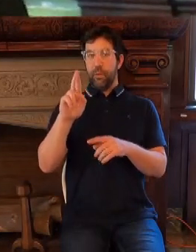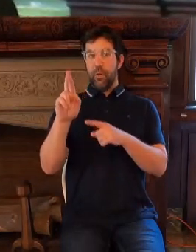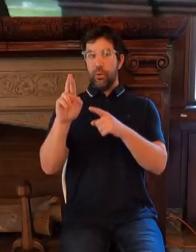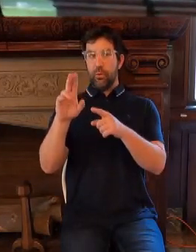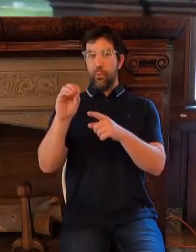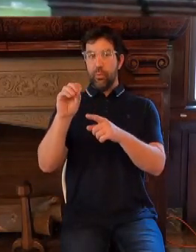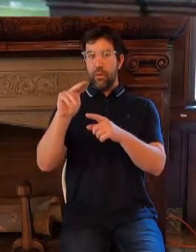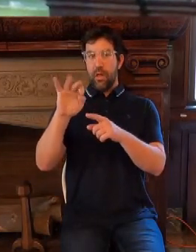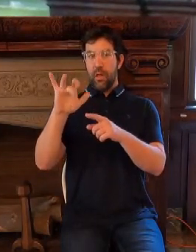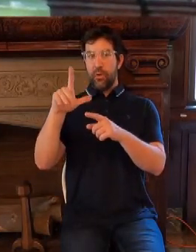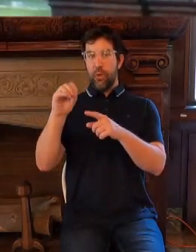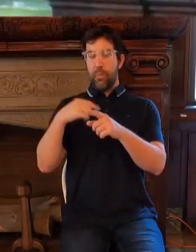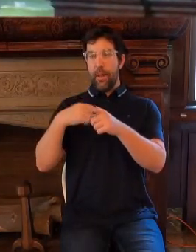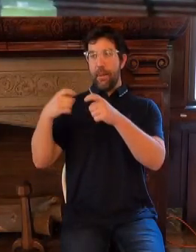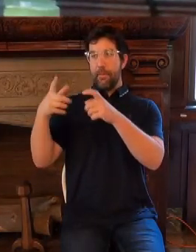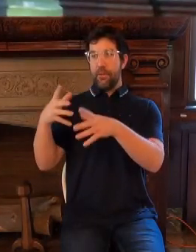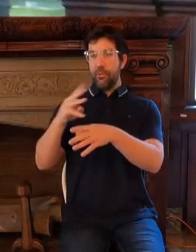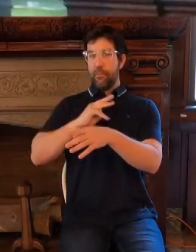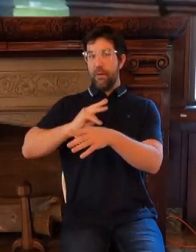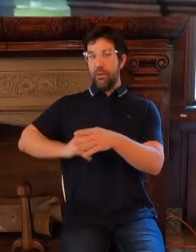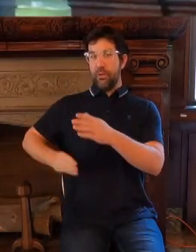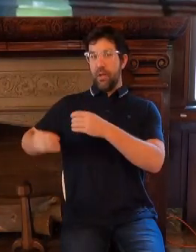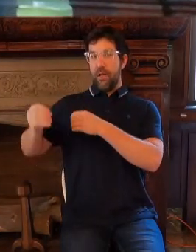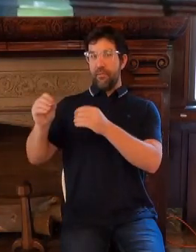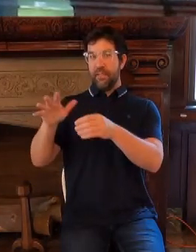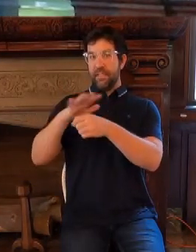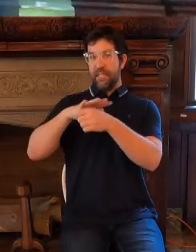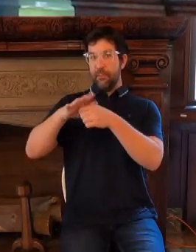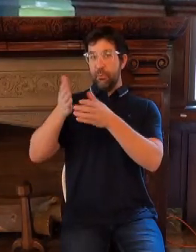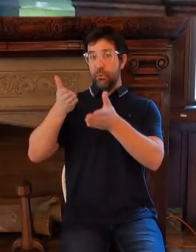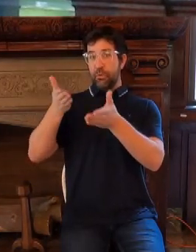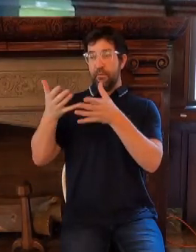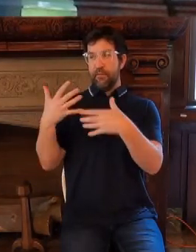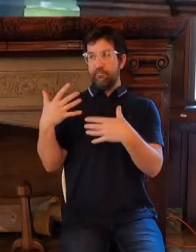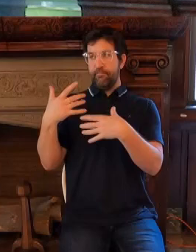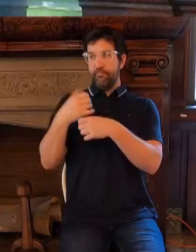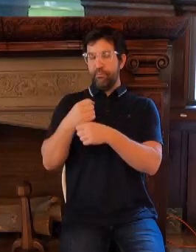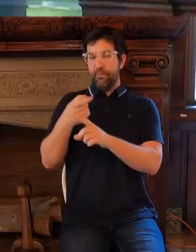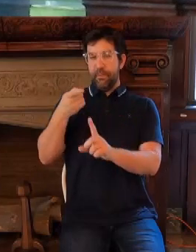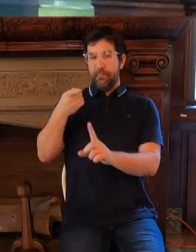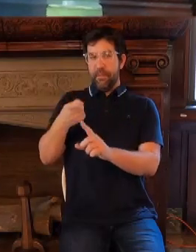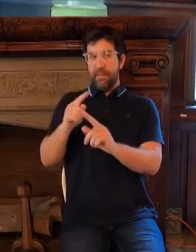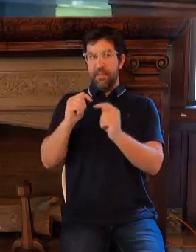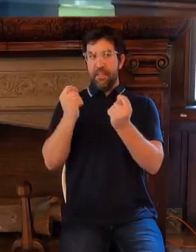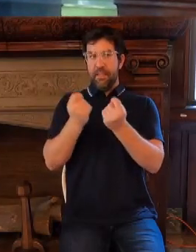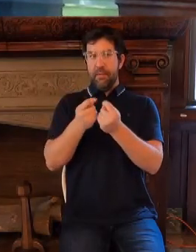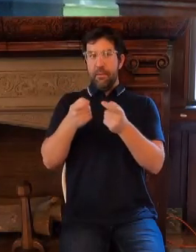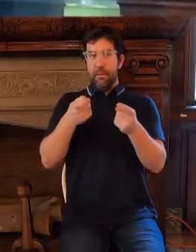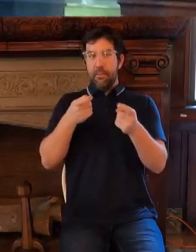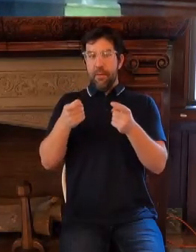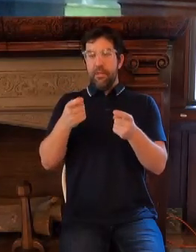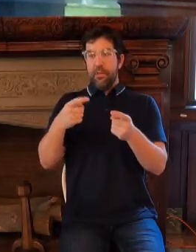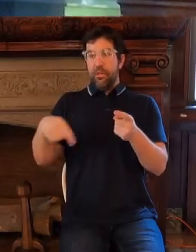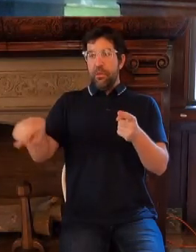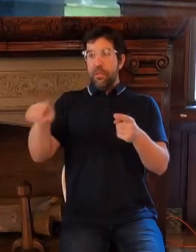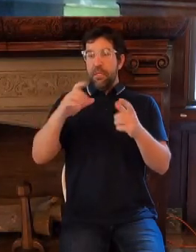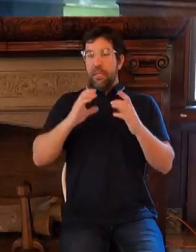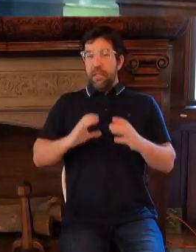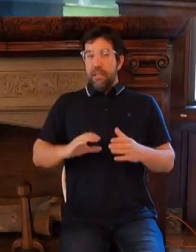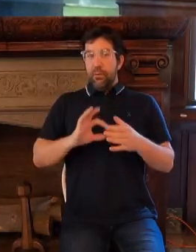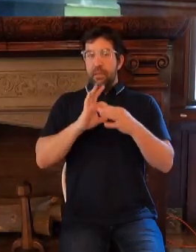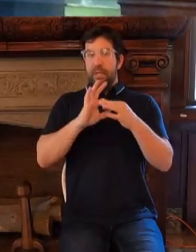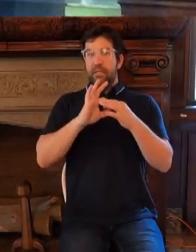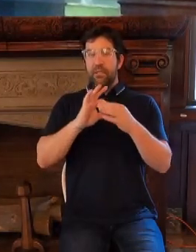the mayor's office of neighborhood services. In a nutshell, that is the team that manages constituent relations and